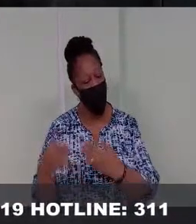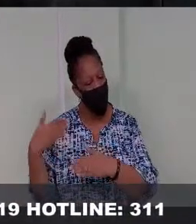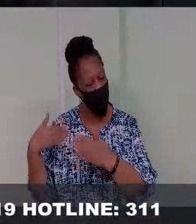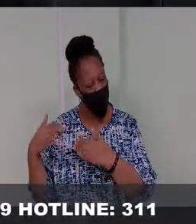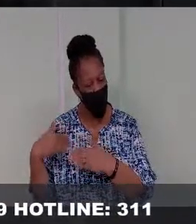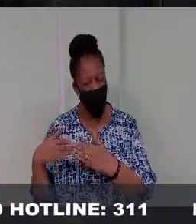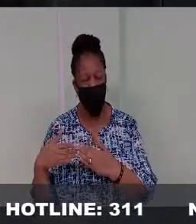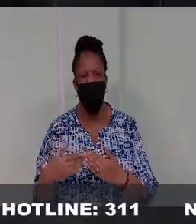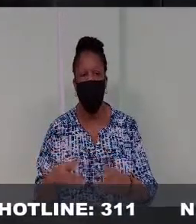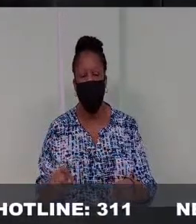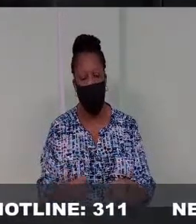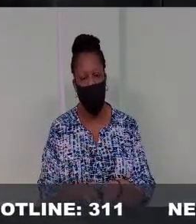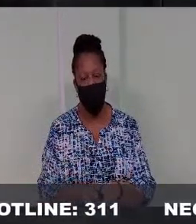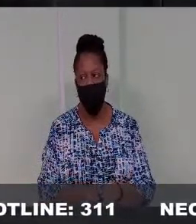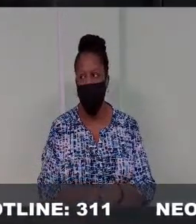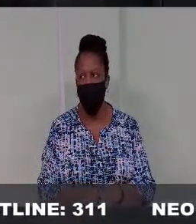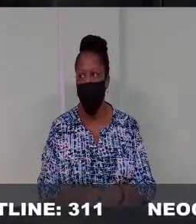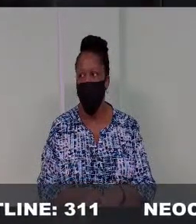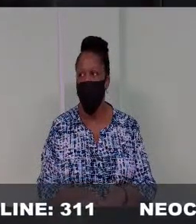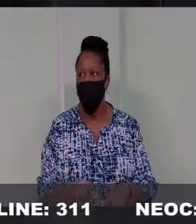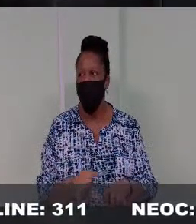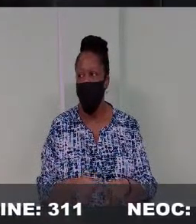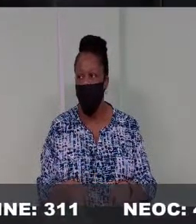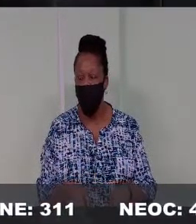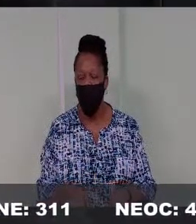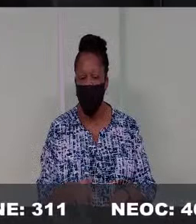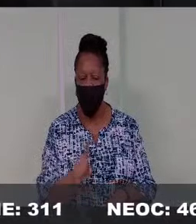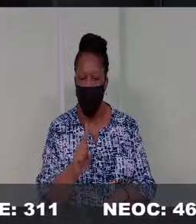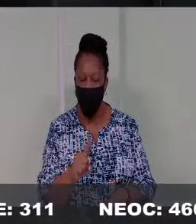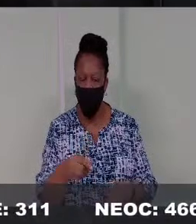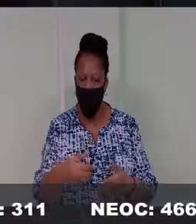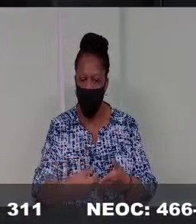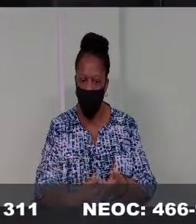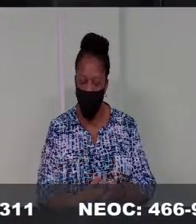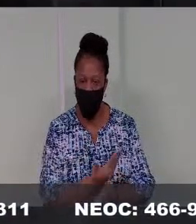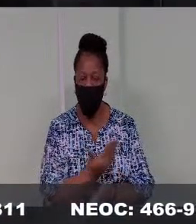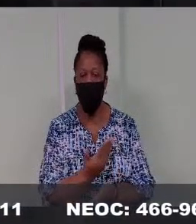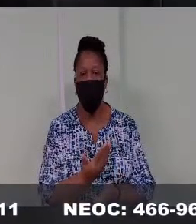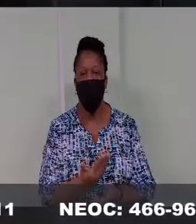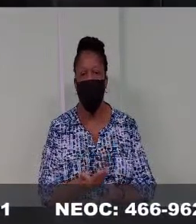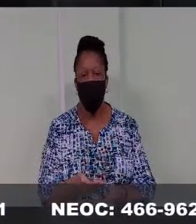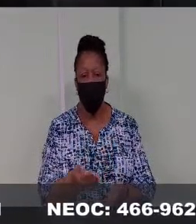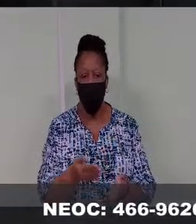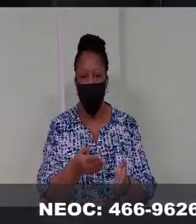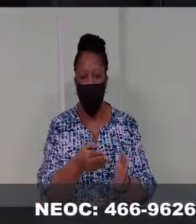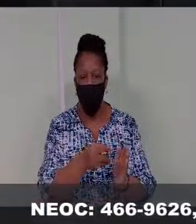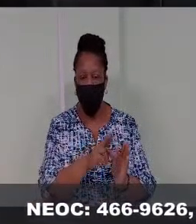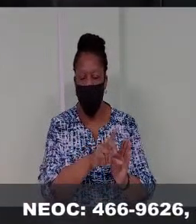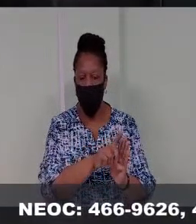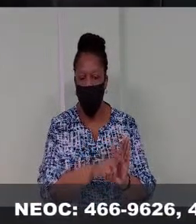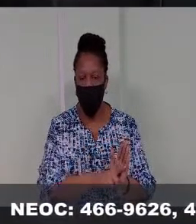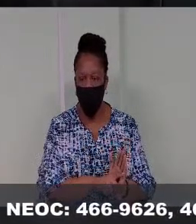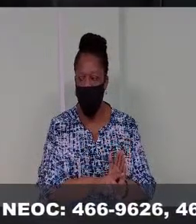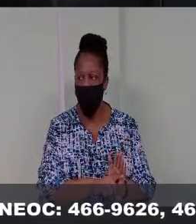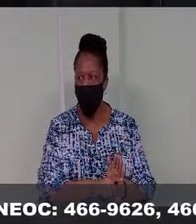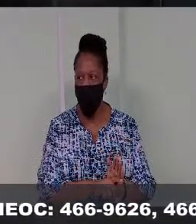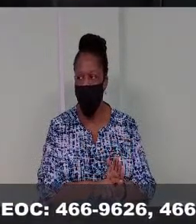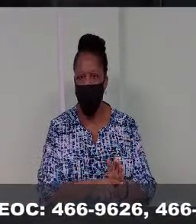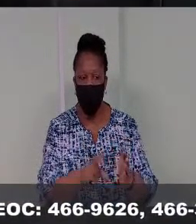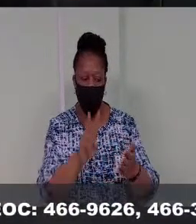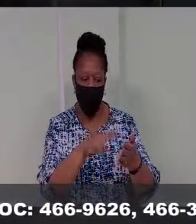However, a new COVID-19 prevention and mitigation bill had its first reading in